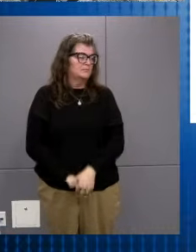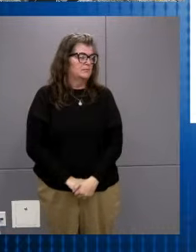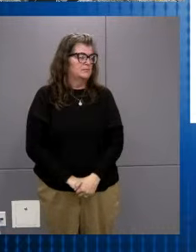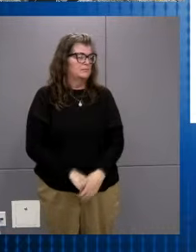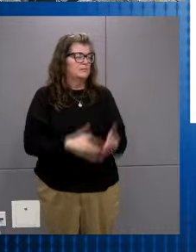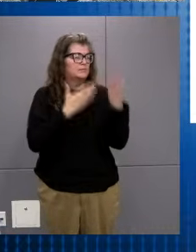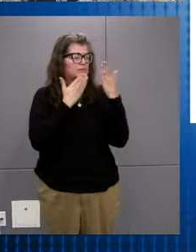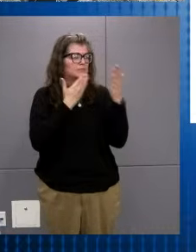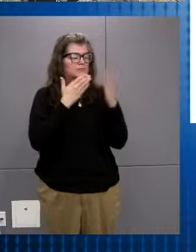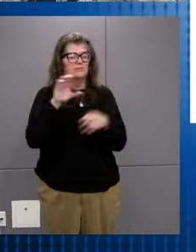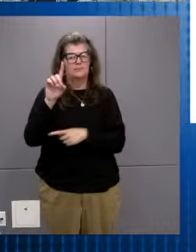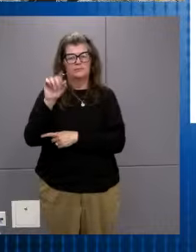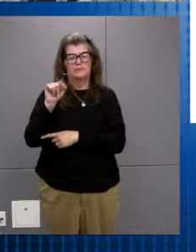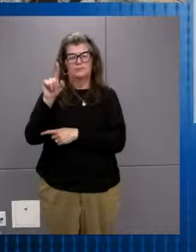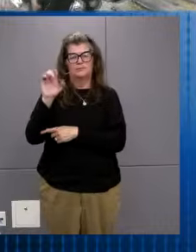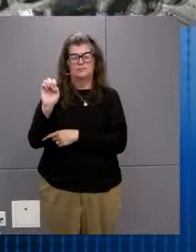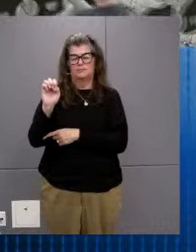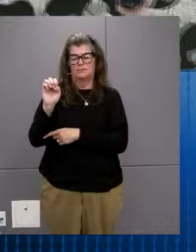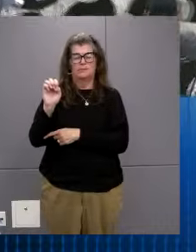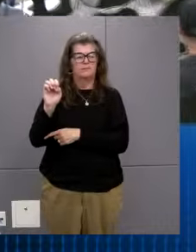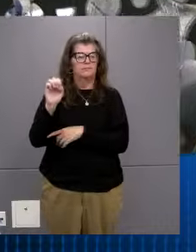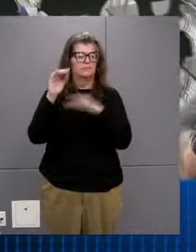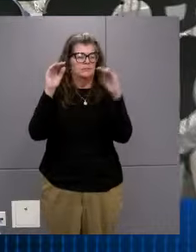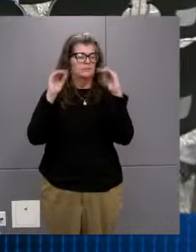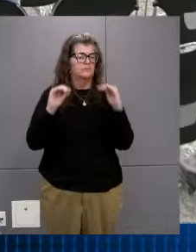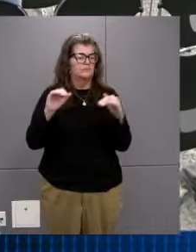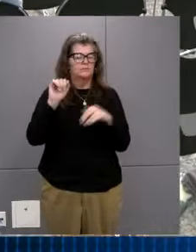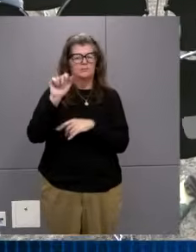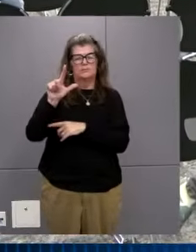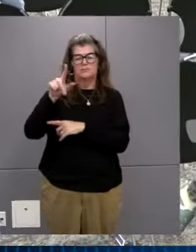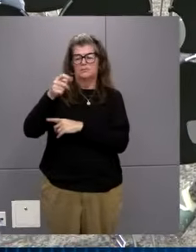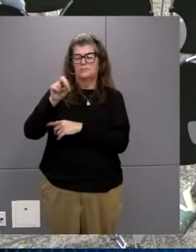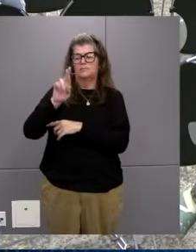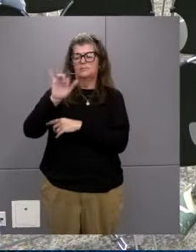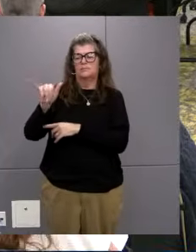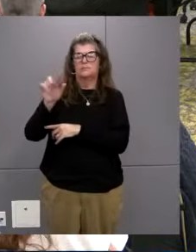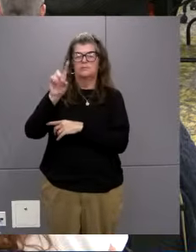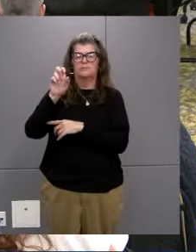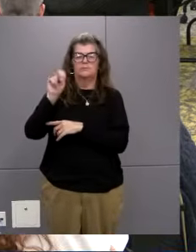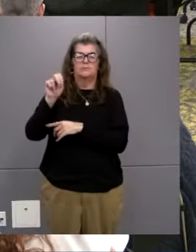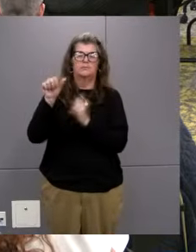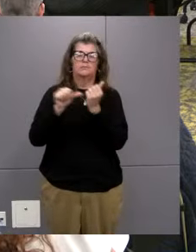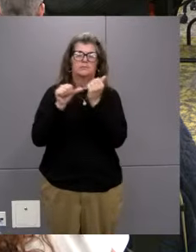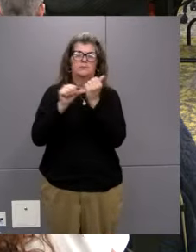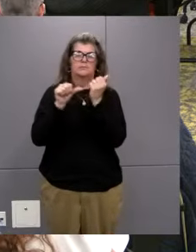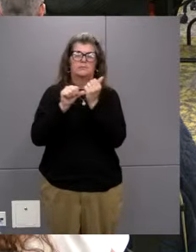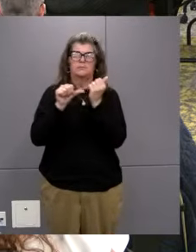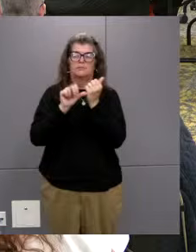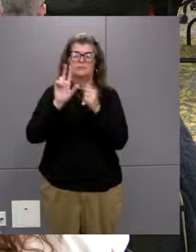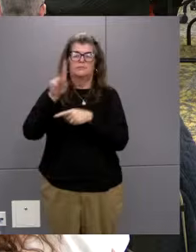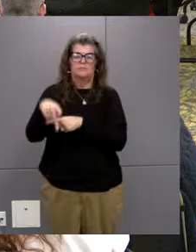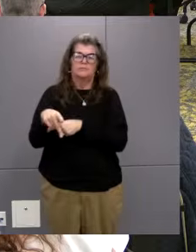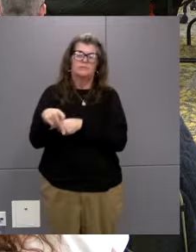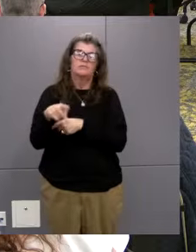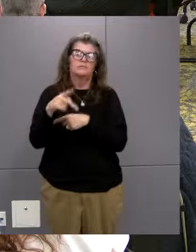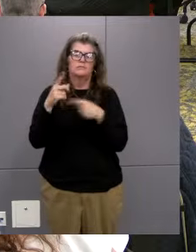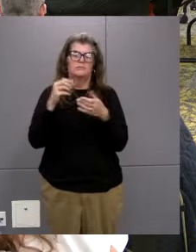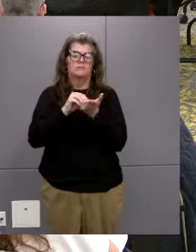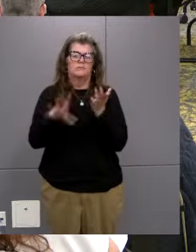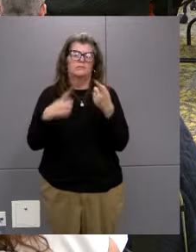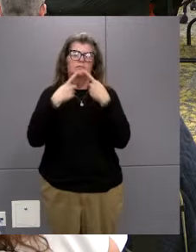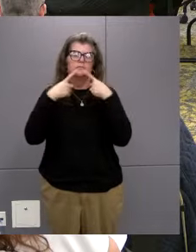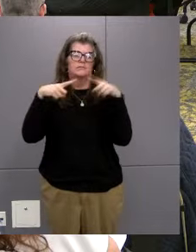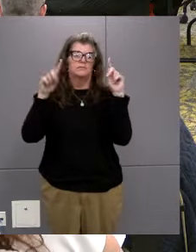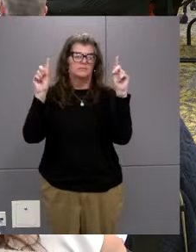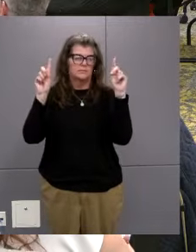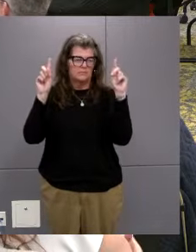Thank you, Dale. And next, Mr. Al Perry, Acting Assistant Vice President of Student Success Services, will provide an